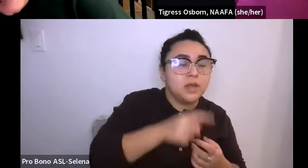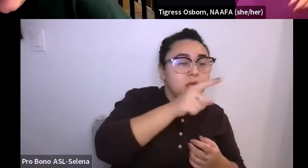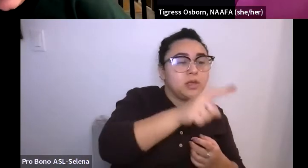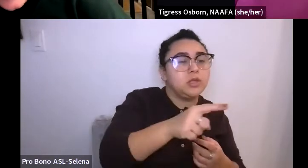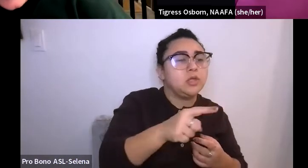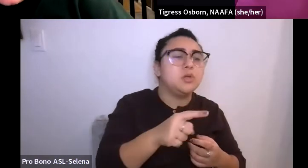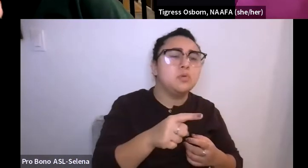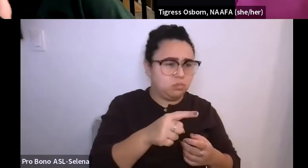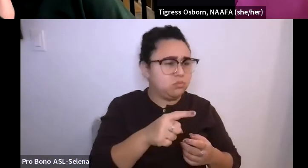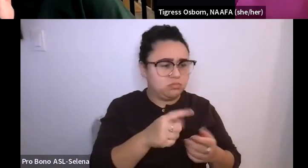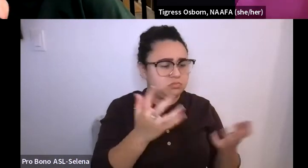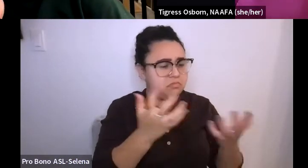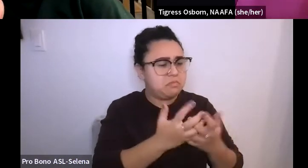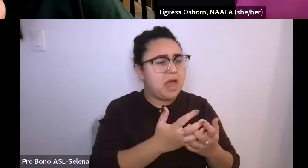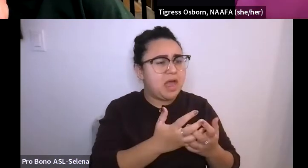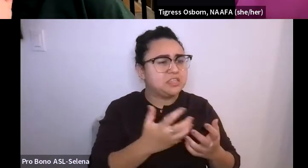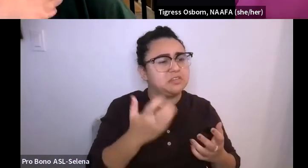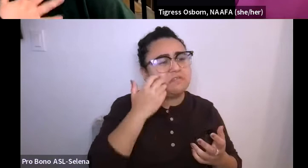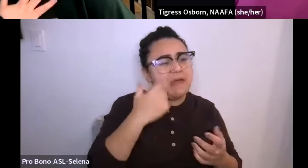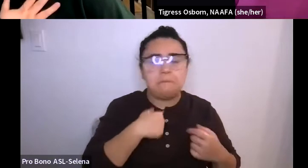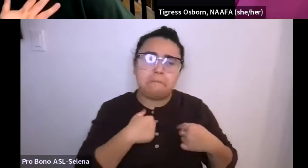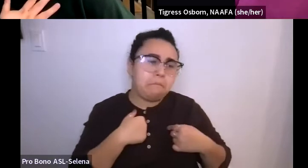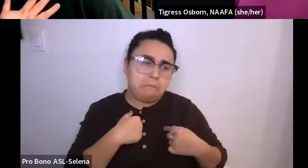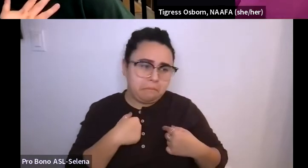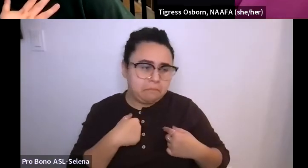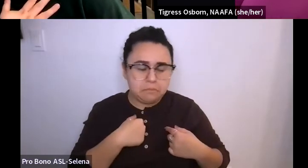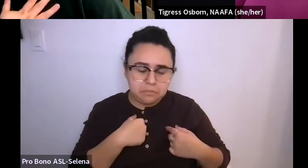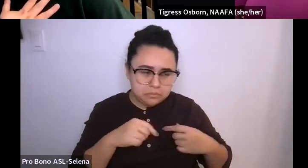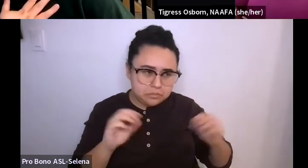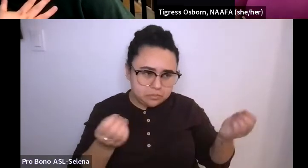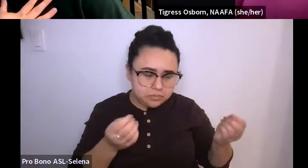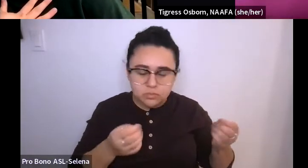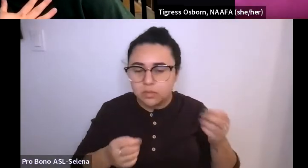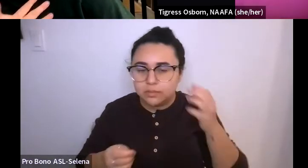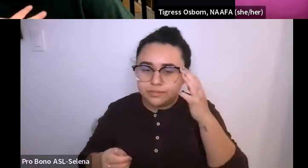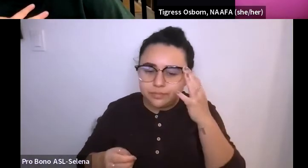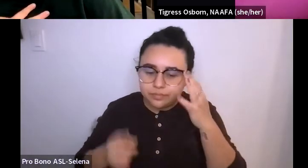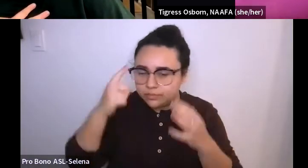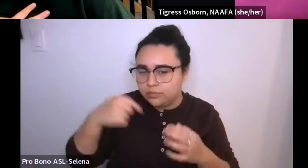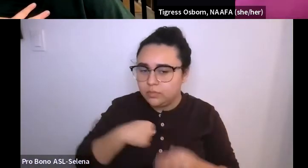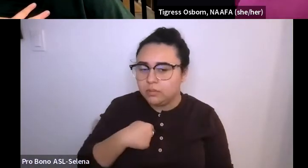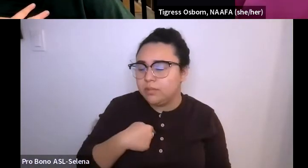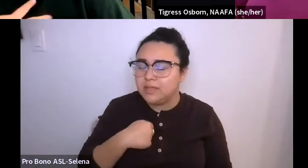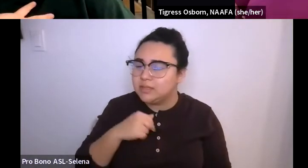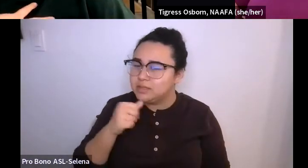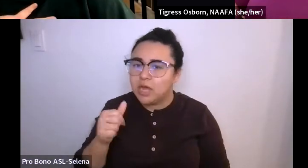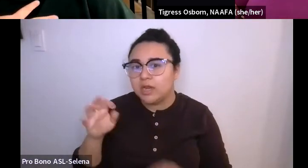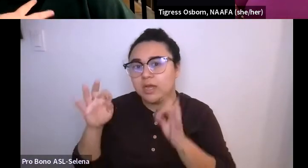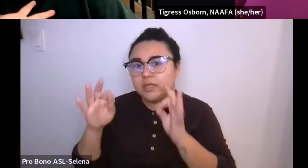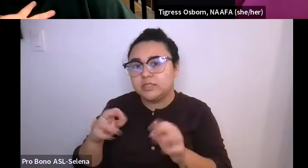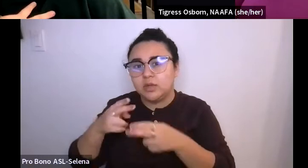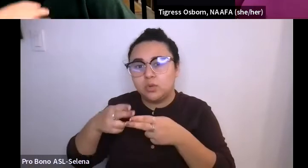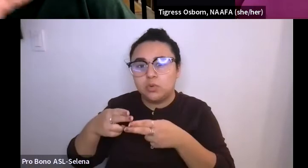you carry it well, but I wouldn't carry it well. Yeah, but for me, it's not about like an ideal weight. It's just more about like how I feel more